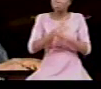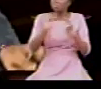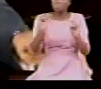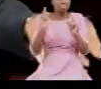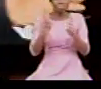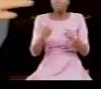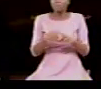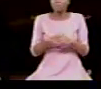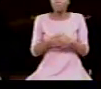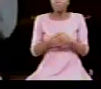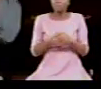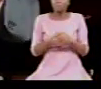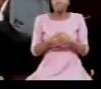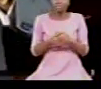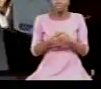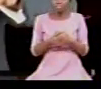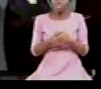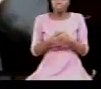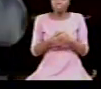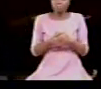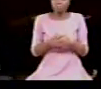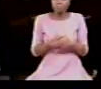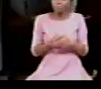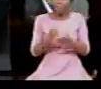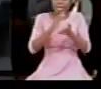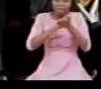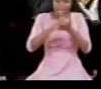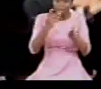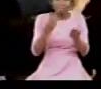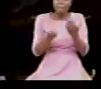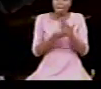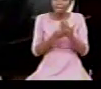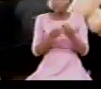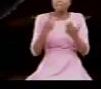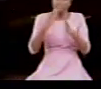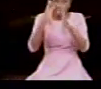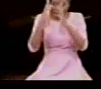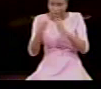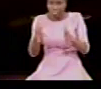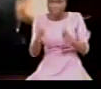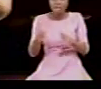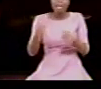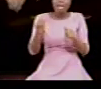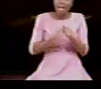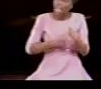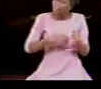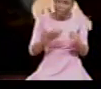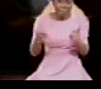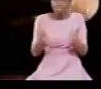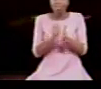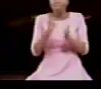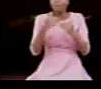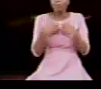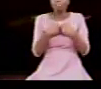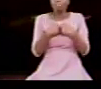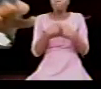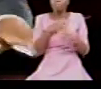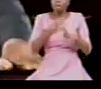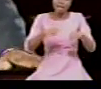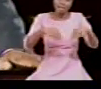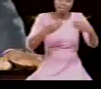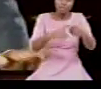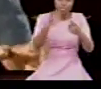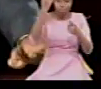At least clear the bank, clear the house, clear the pocket, Clear everything you have and give to